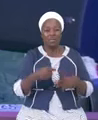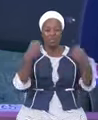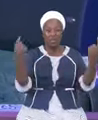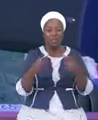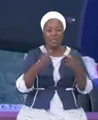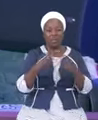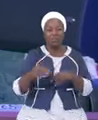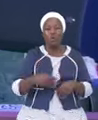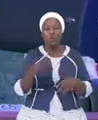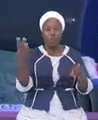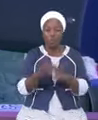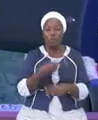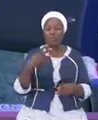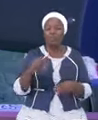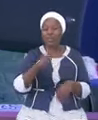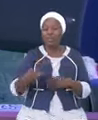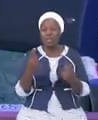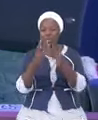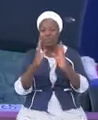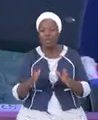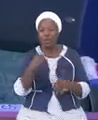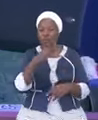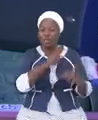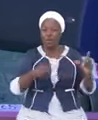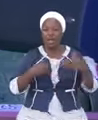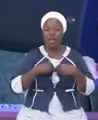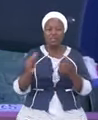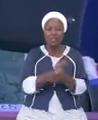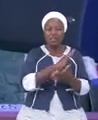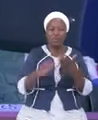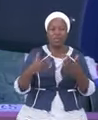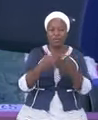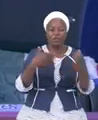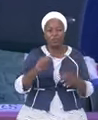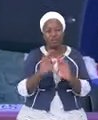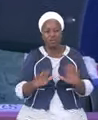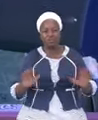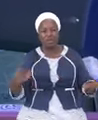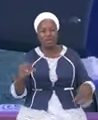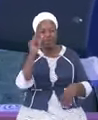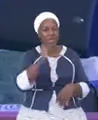whom the Lord had destroyed before the children of Israel. Then